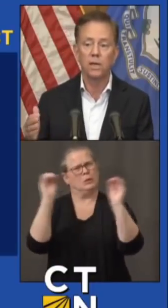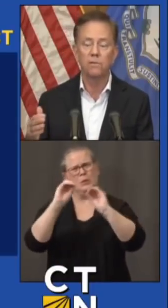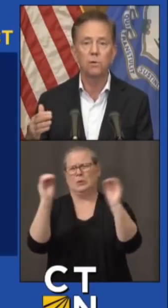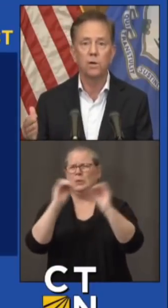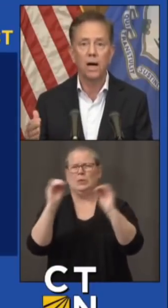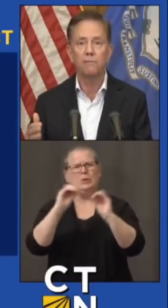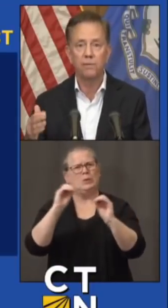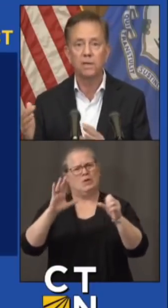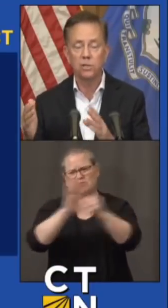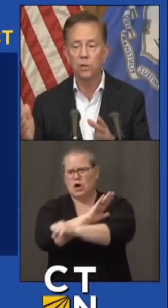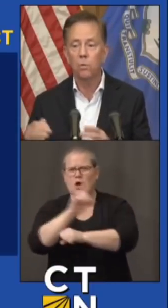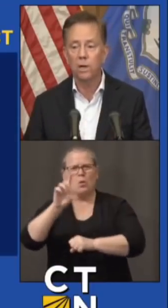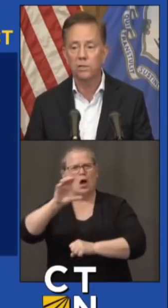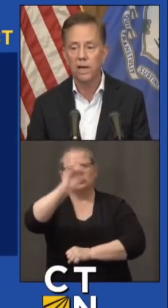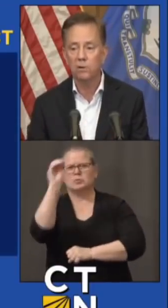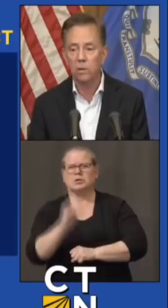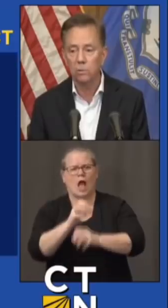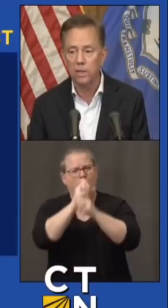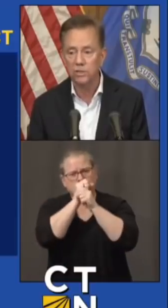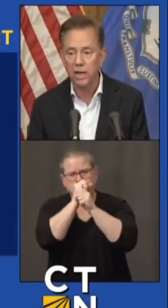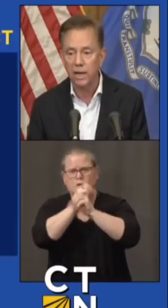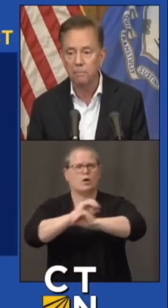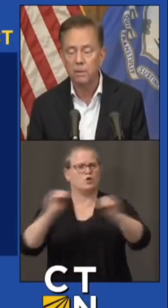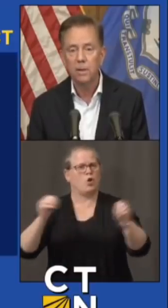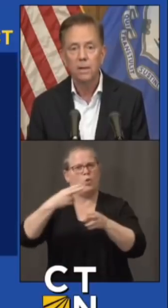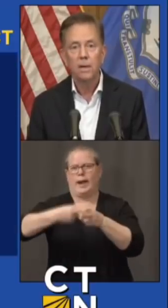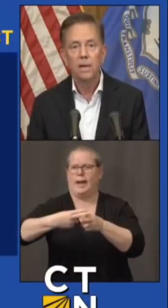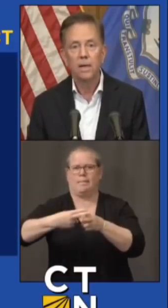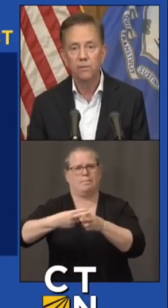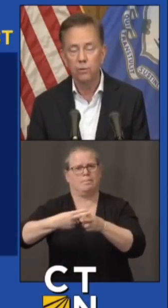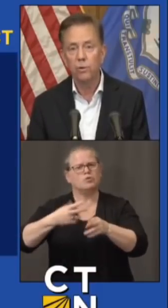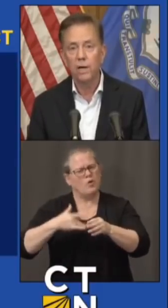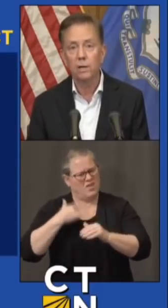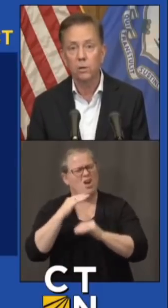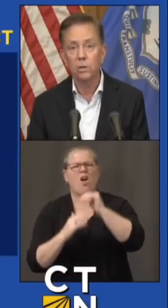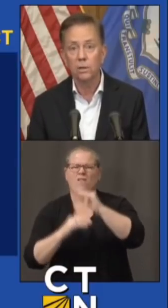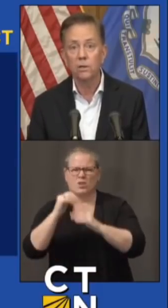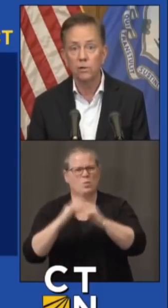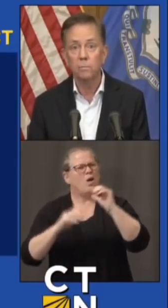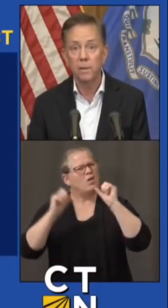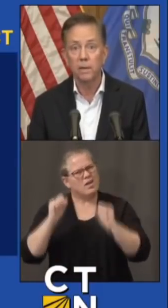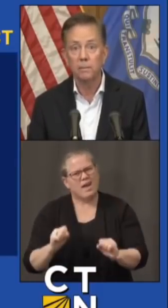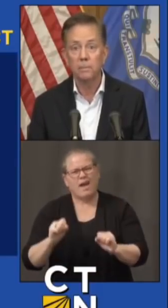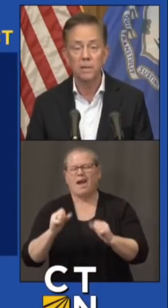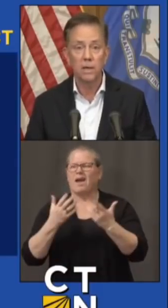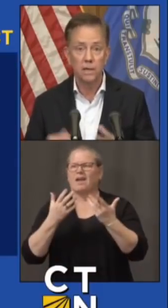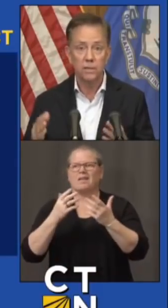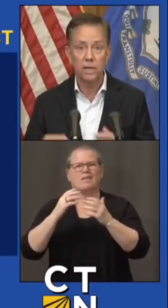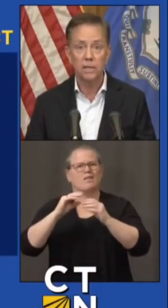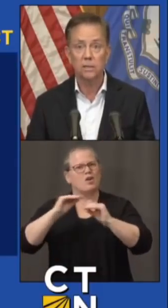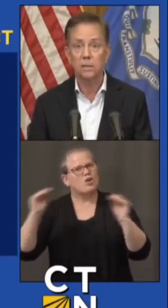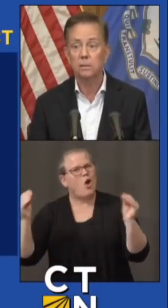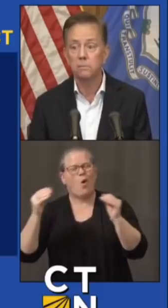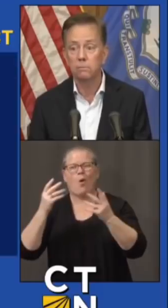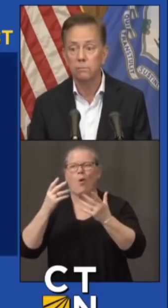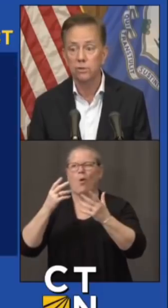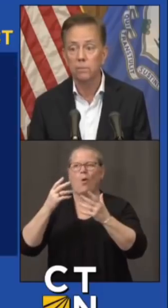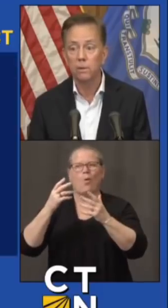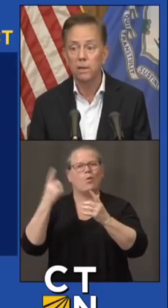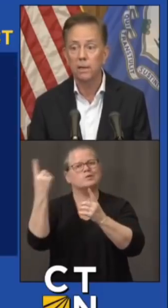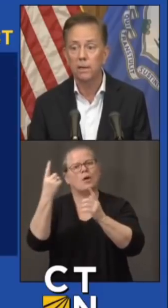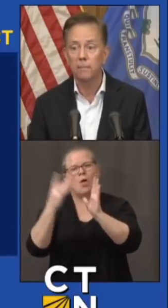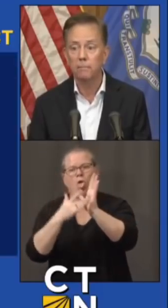important to give you confidence that you want to download this app. And if you do get alert that you've been in contact